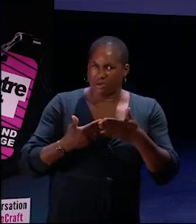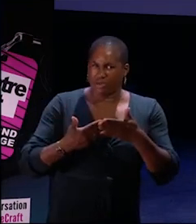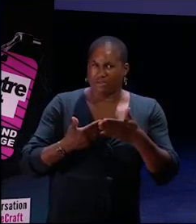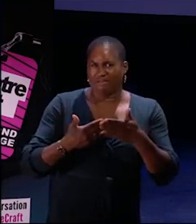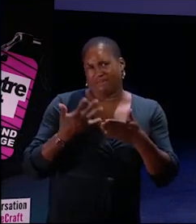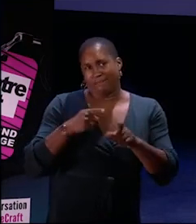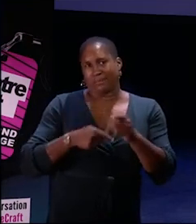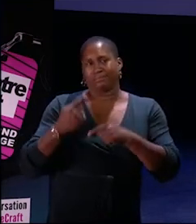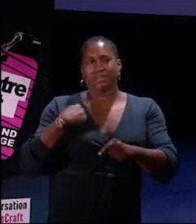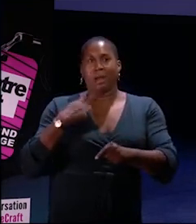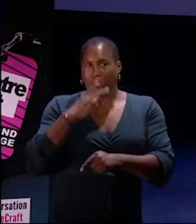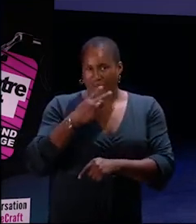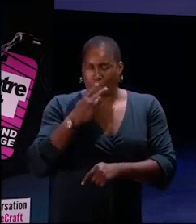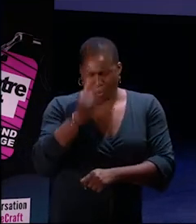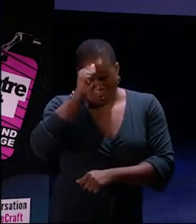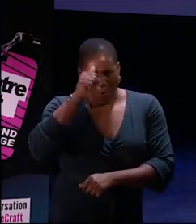much younger.